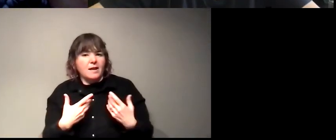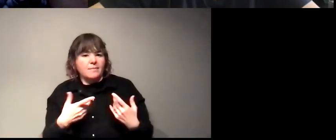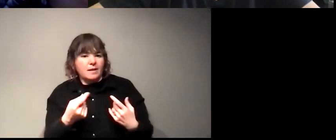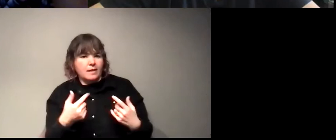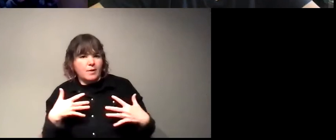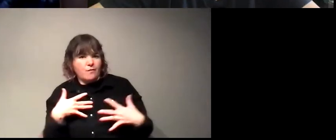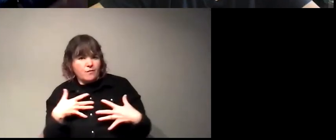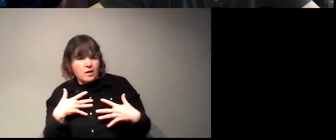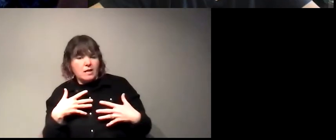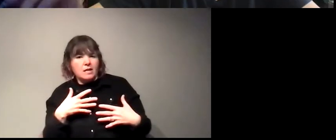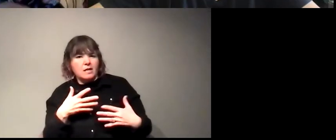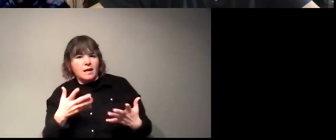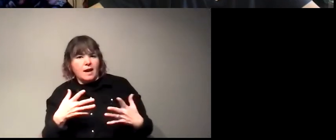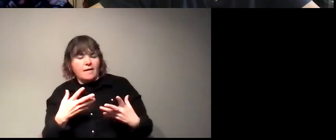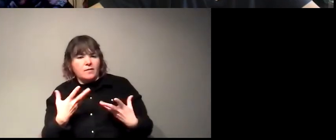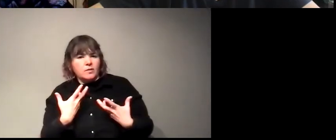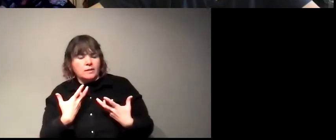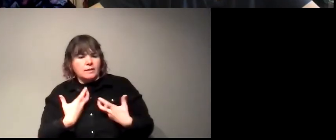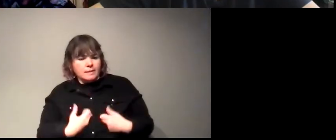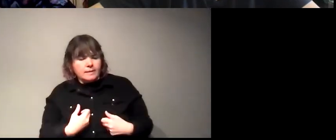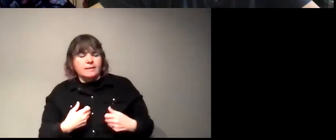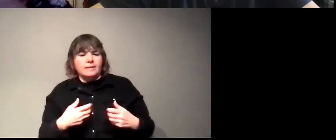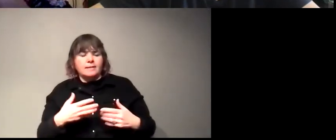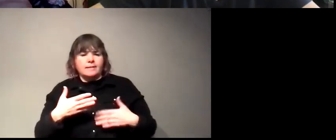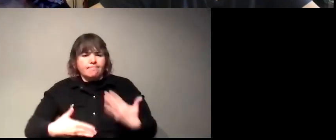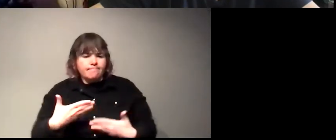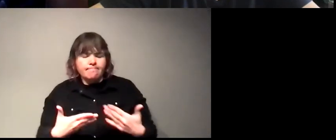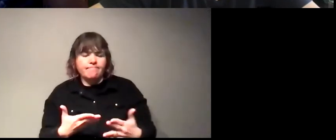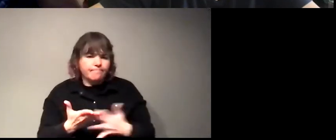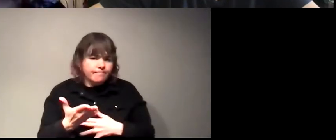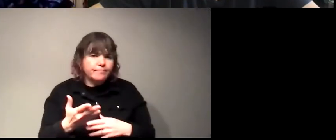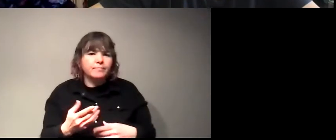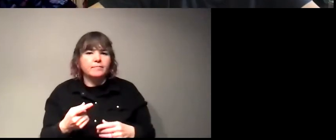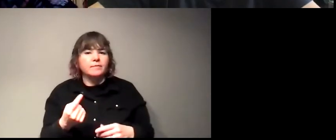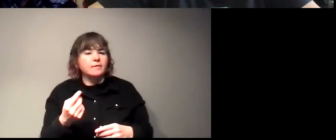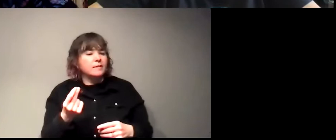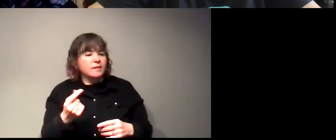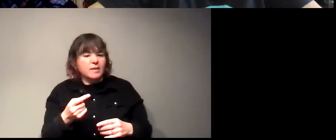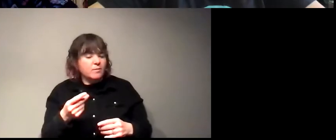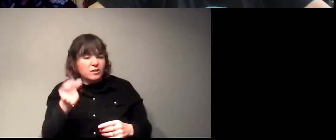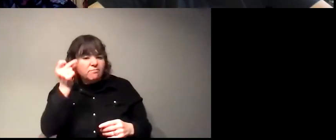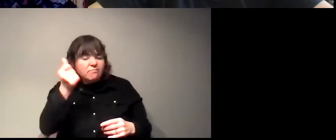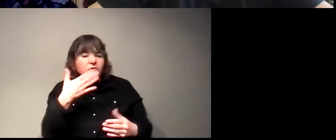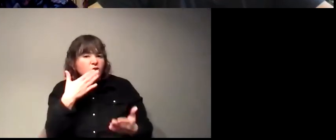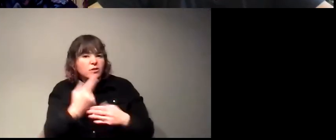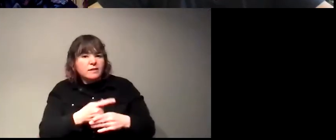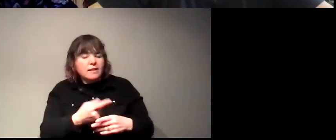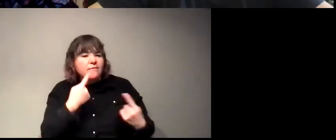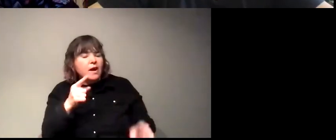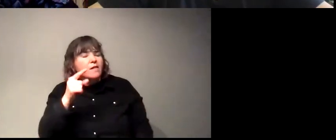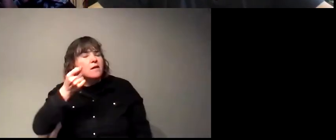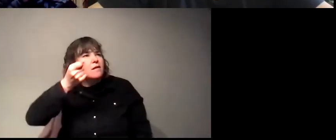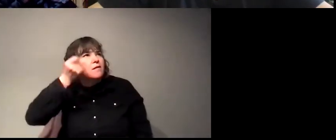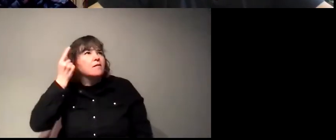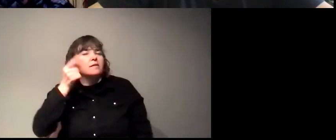afraid and it has to get over that. And sometimes it just happens to be a good day where the animal finally figures it out, just